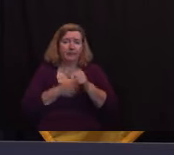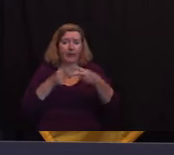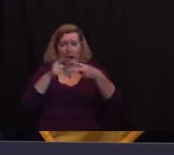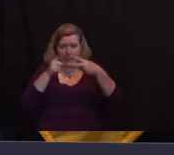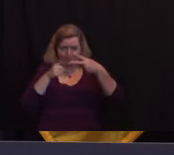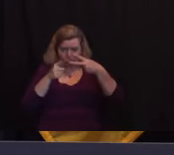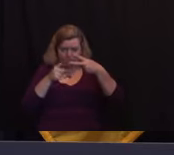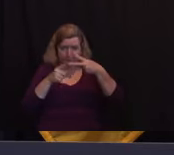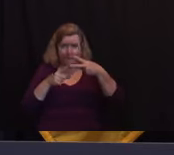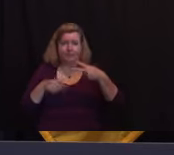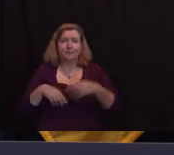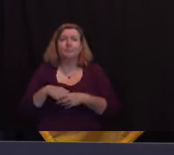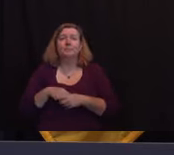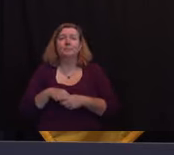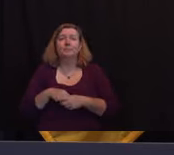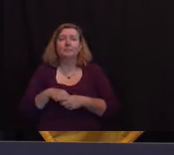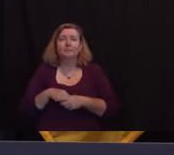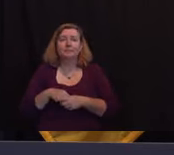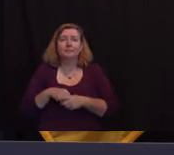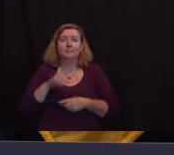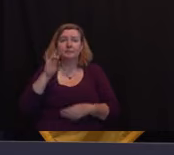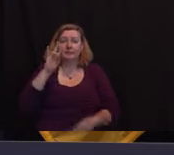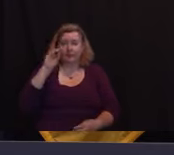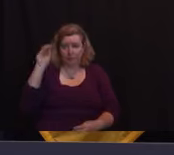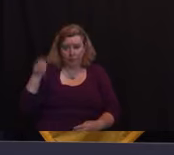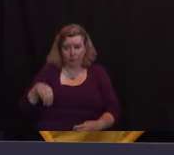times, but the 70%,